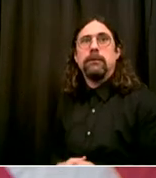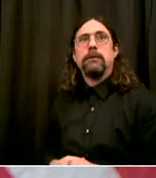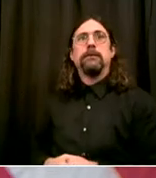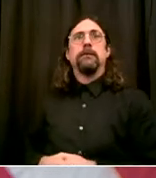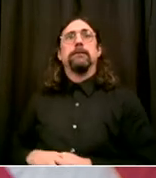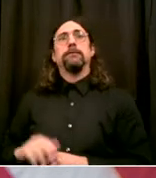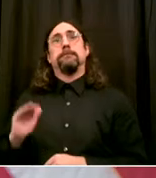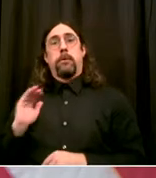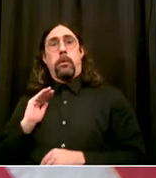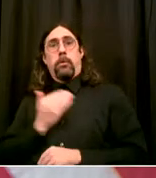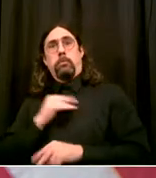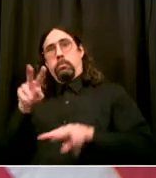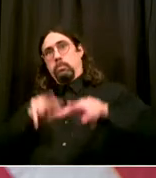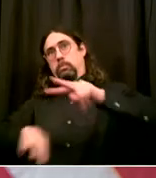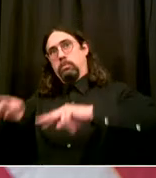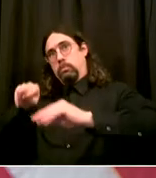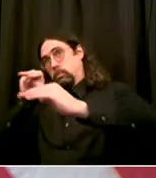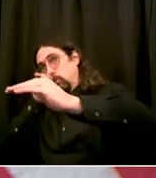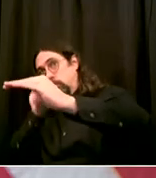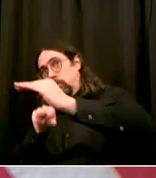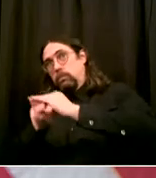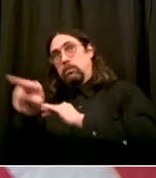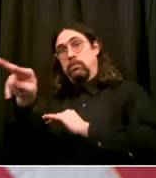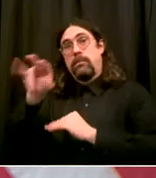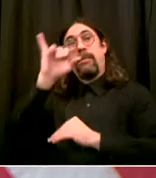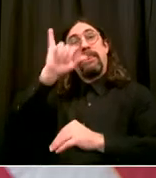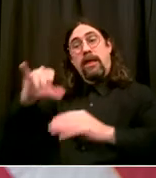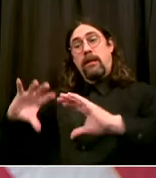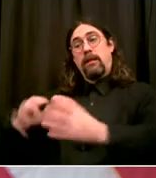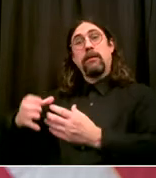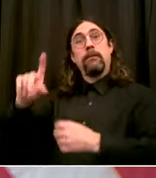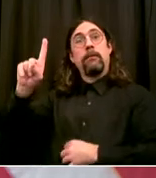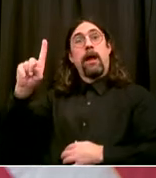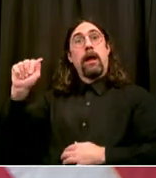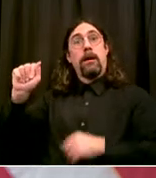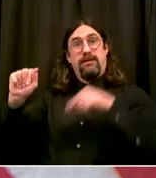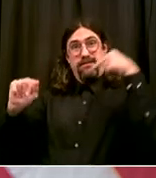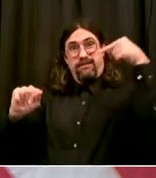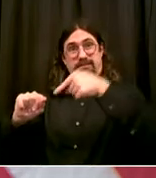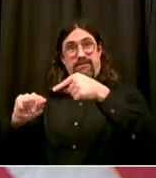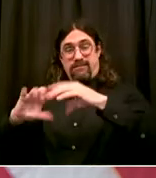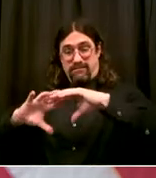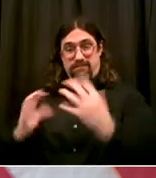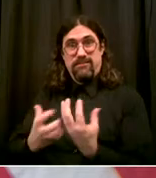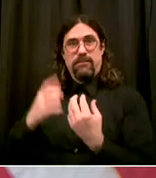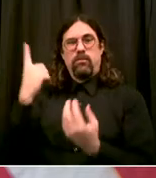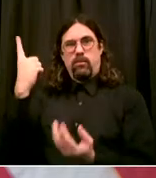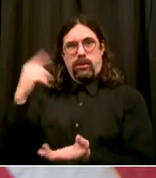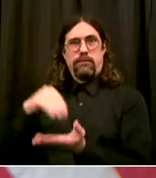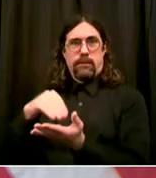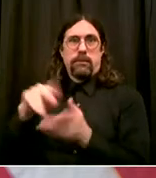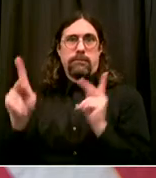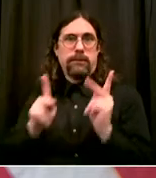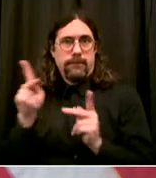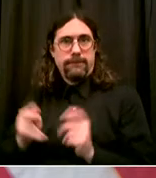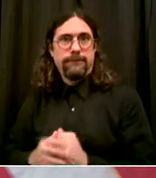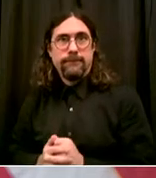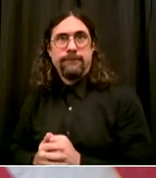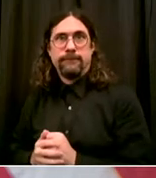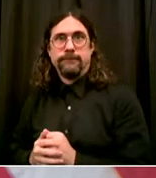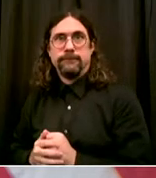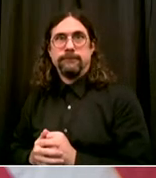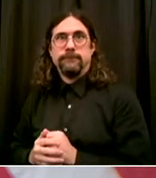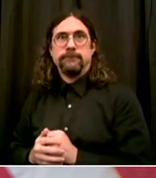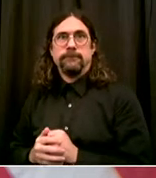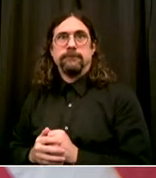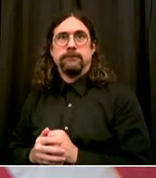say, we want everyone in that category who is eligible to get vaccinated to actually have